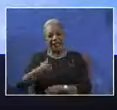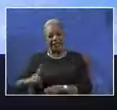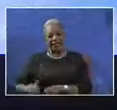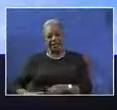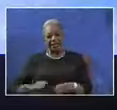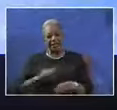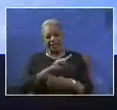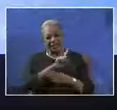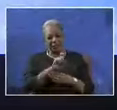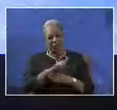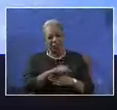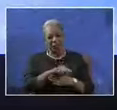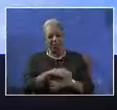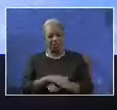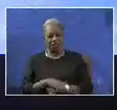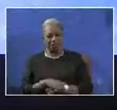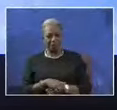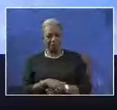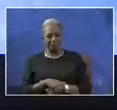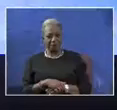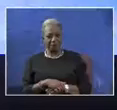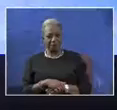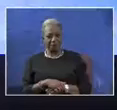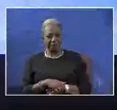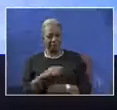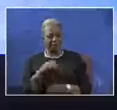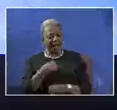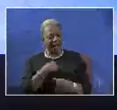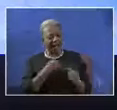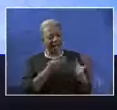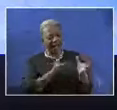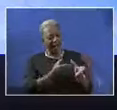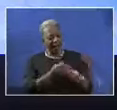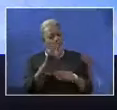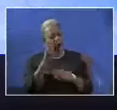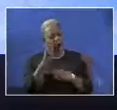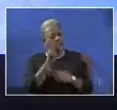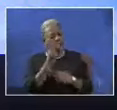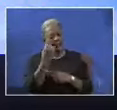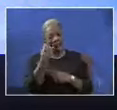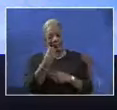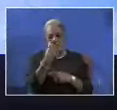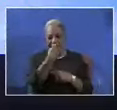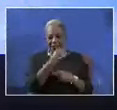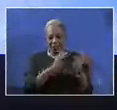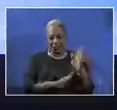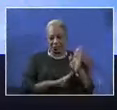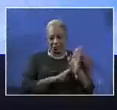see Israel prosper, king, but why does the Lord, the king,